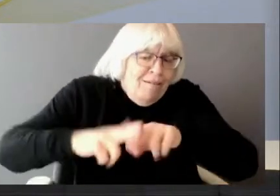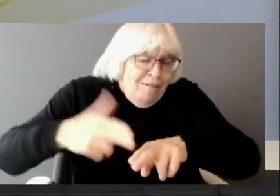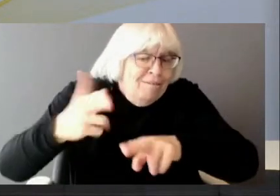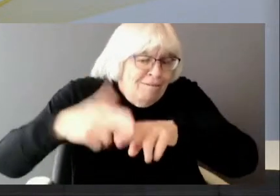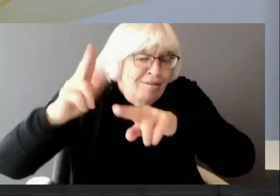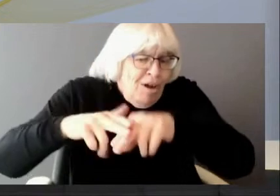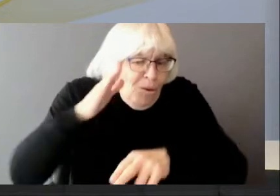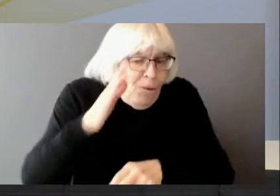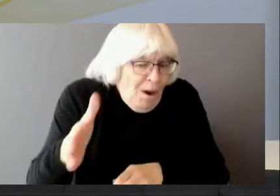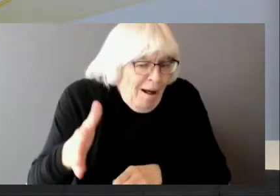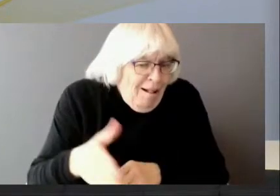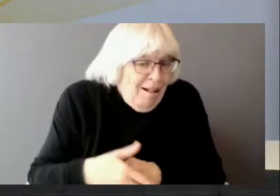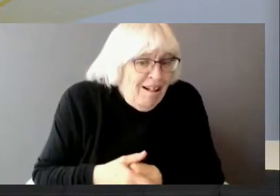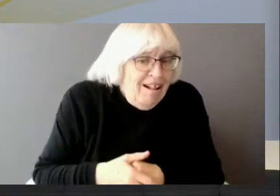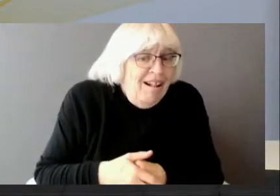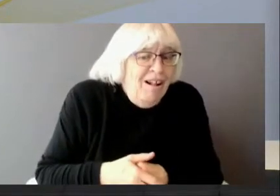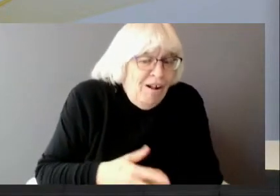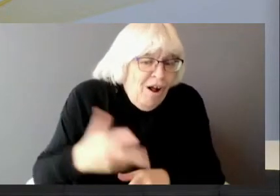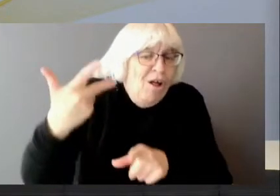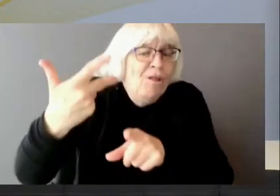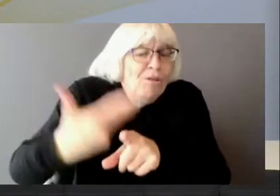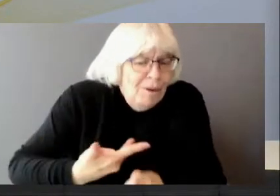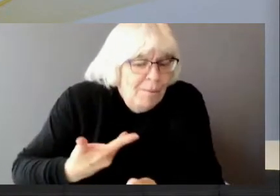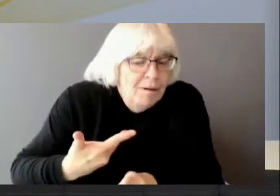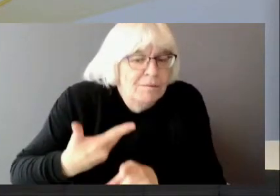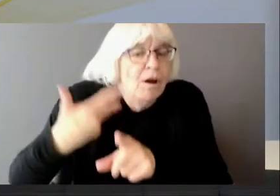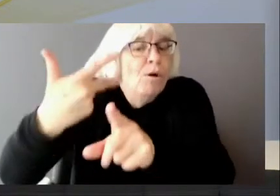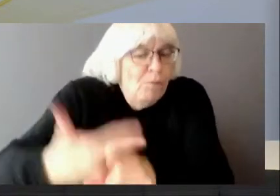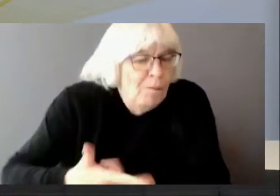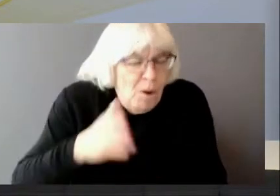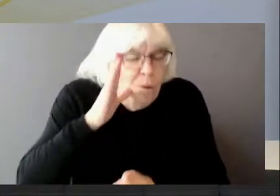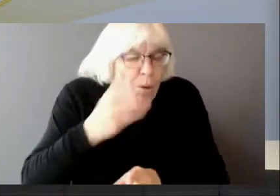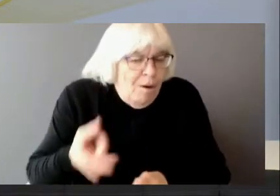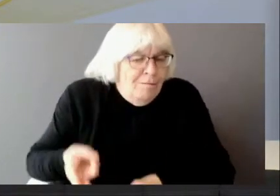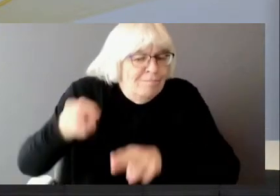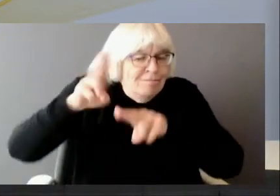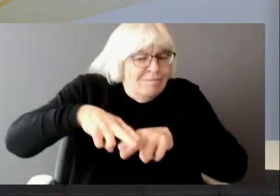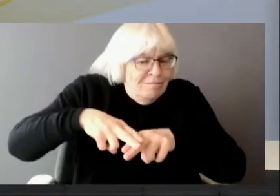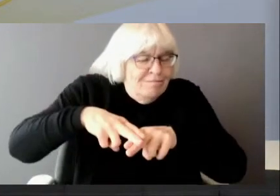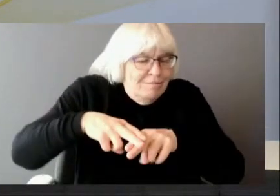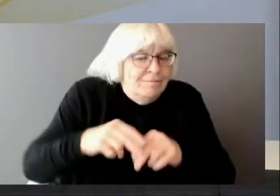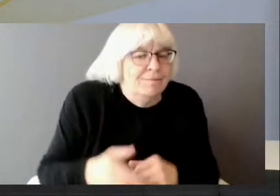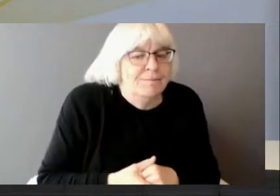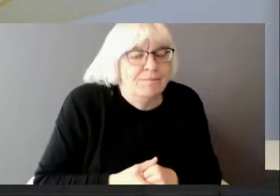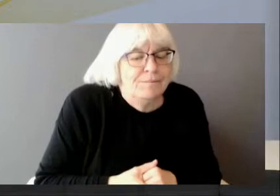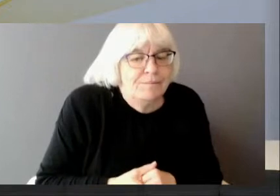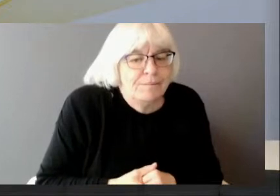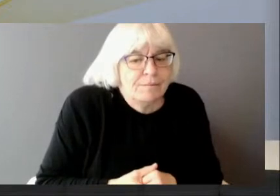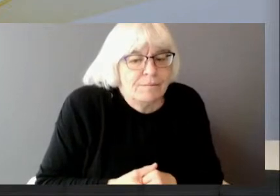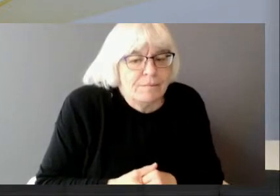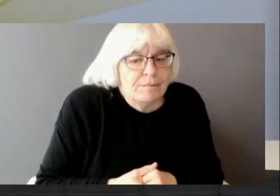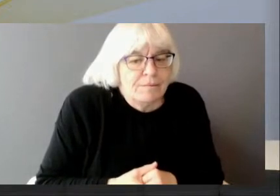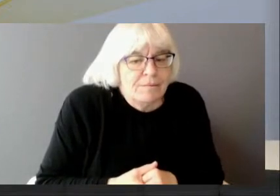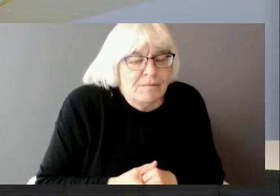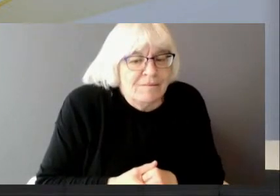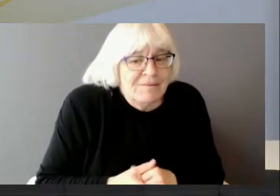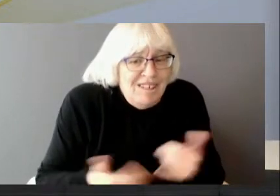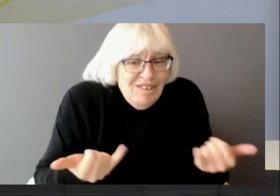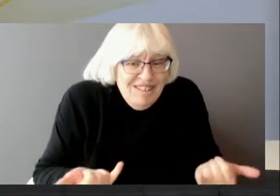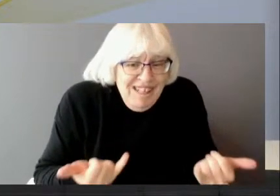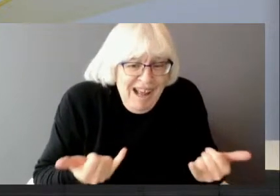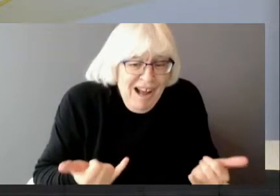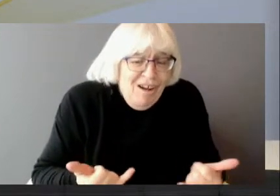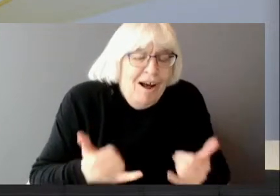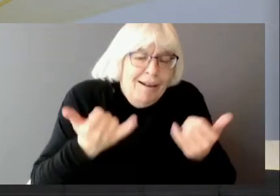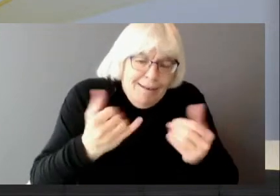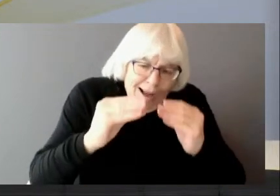do anticipate that those doses of Moderna to be available to us, just not in